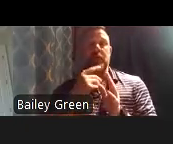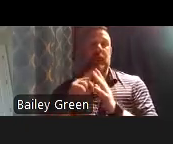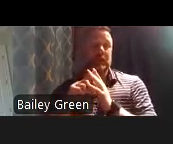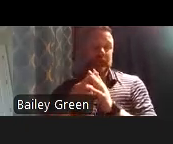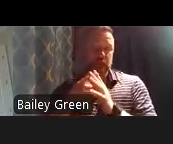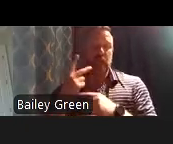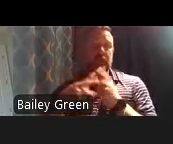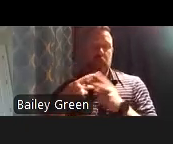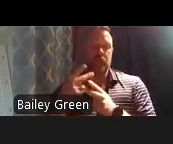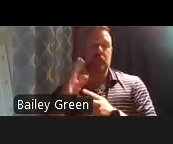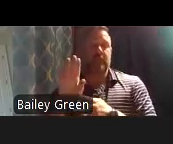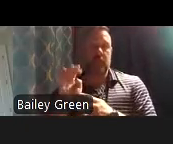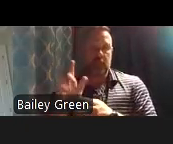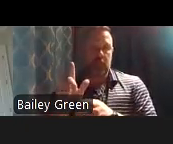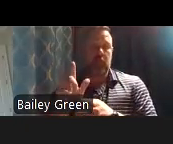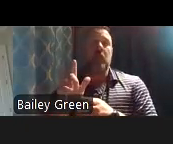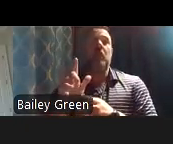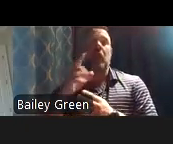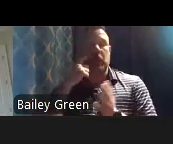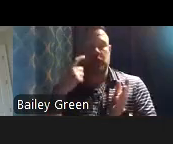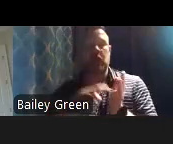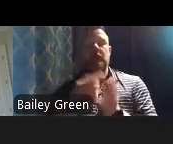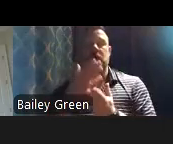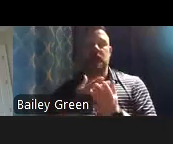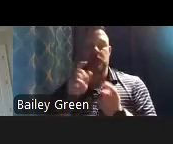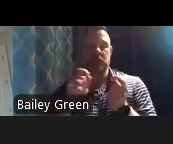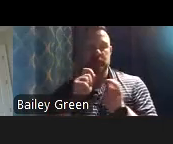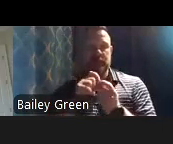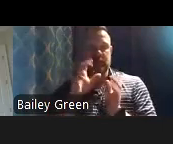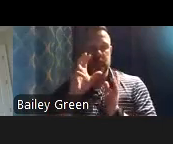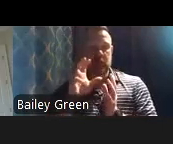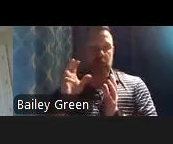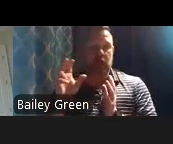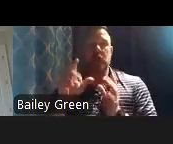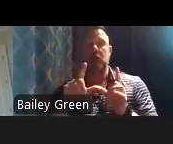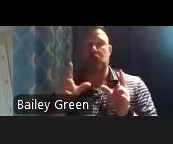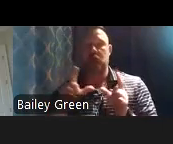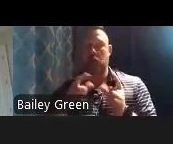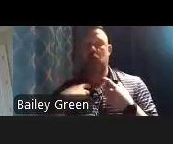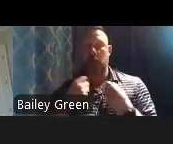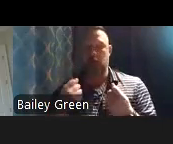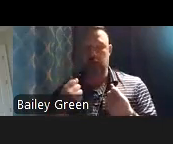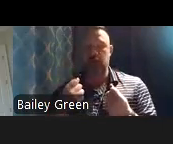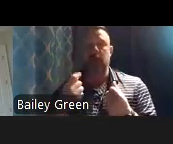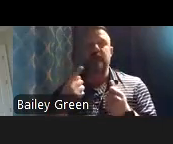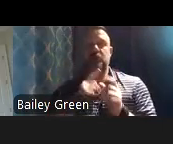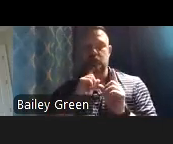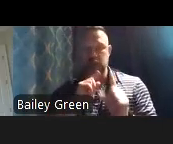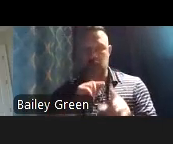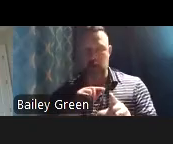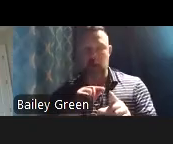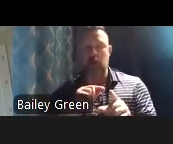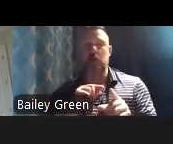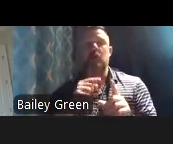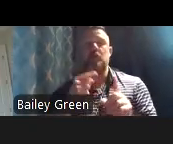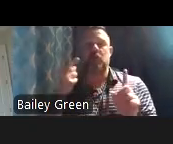this bill had identified some specific slots. Those included local health jurisdictions, first responders,